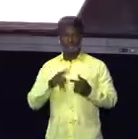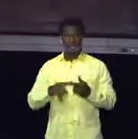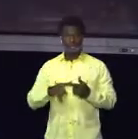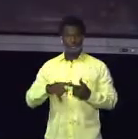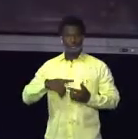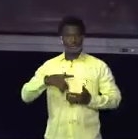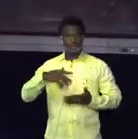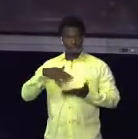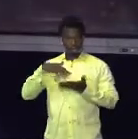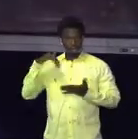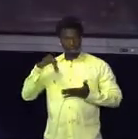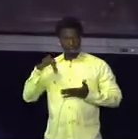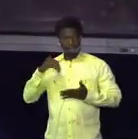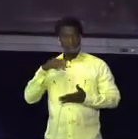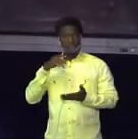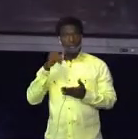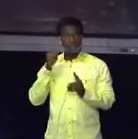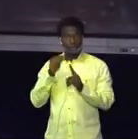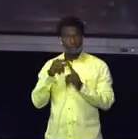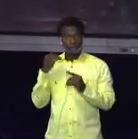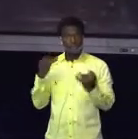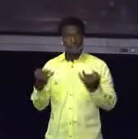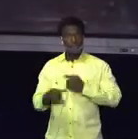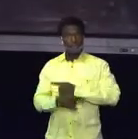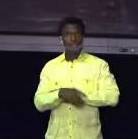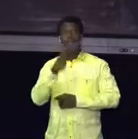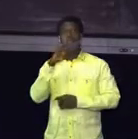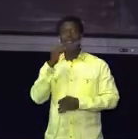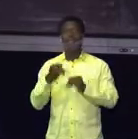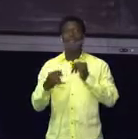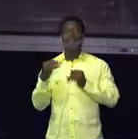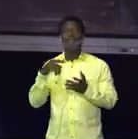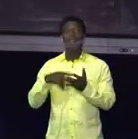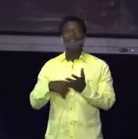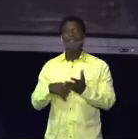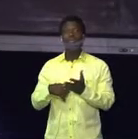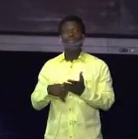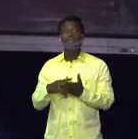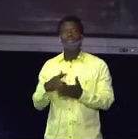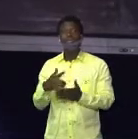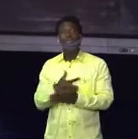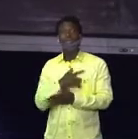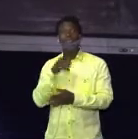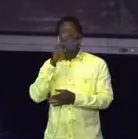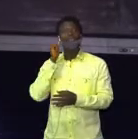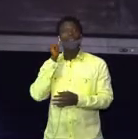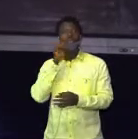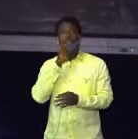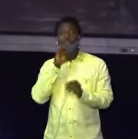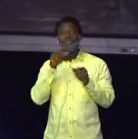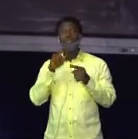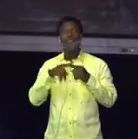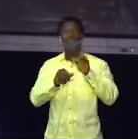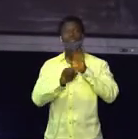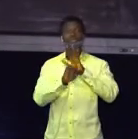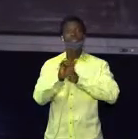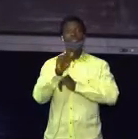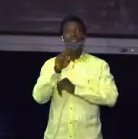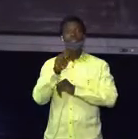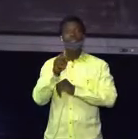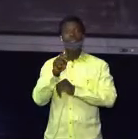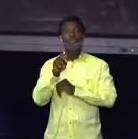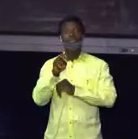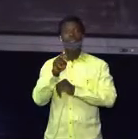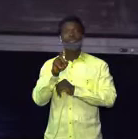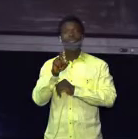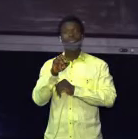Now to the learning objective for today. By the end of this lesson, you should be able to identify